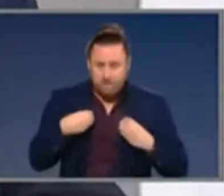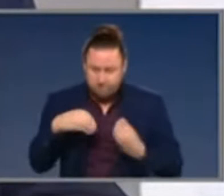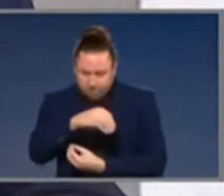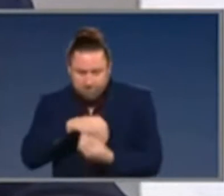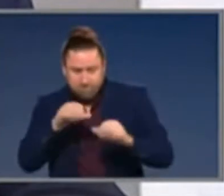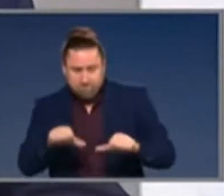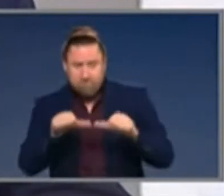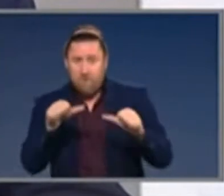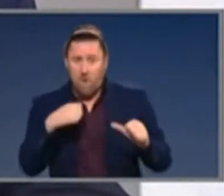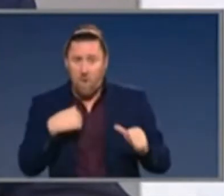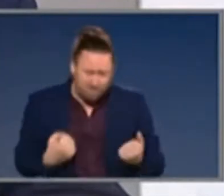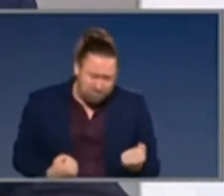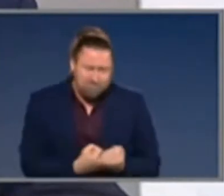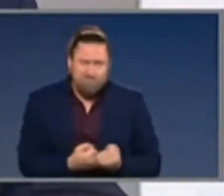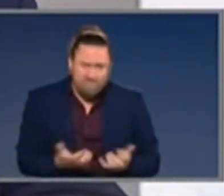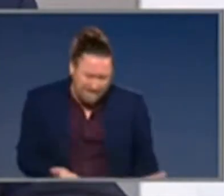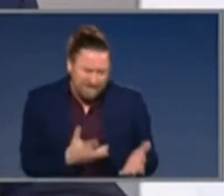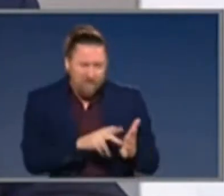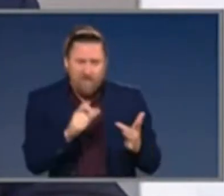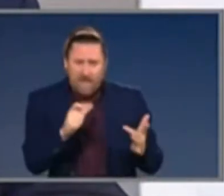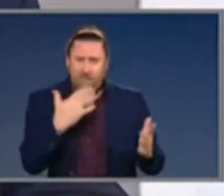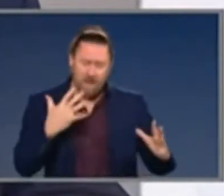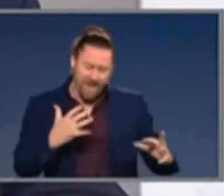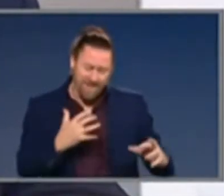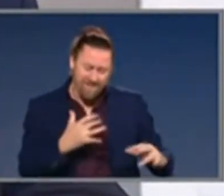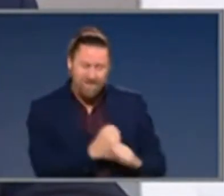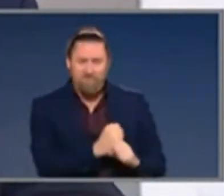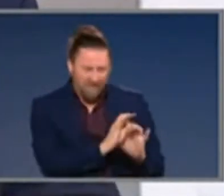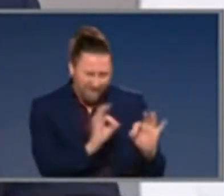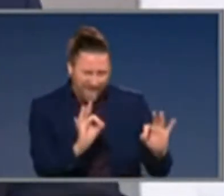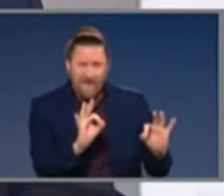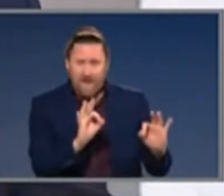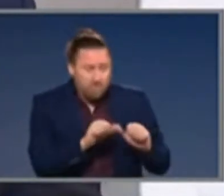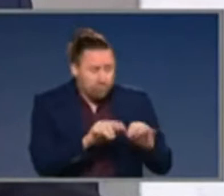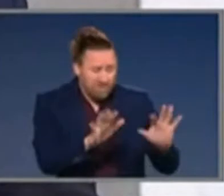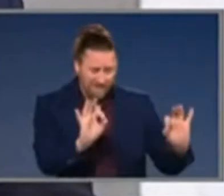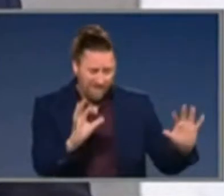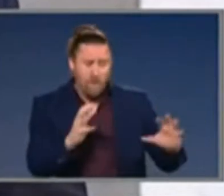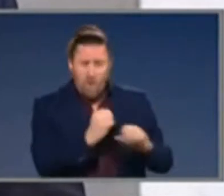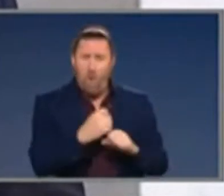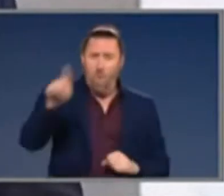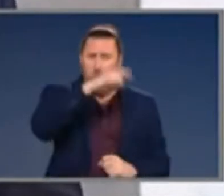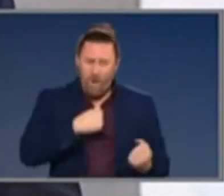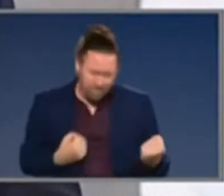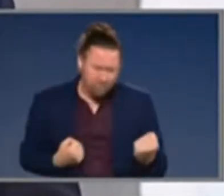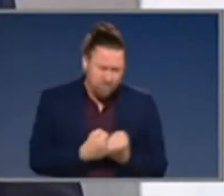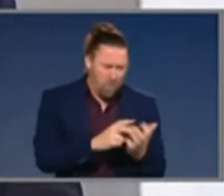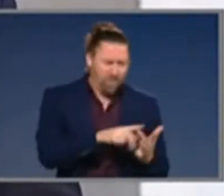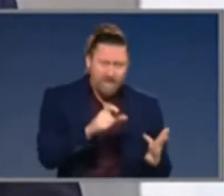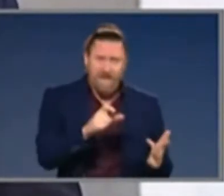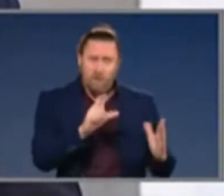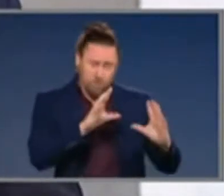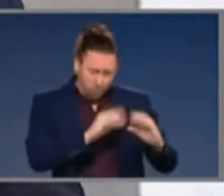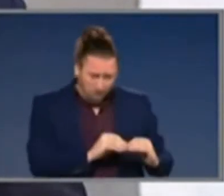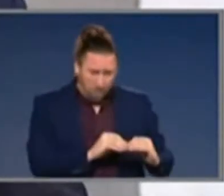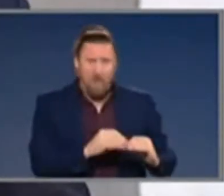that Victoria wins here. And we're all backing Victoria to win, and we're all putting everything we can behind Victoria to ensure they can do that.